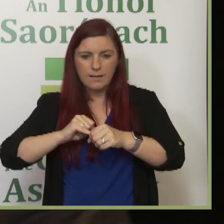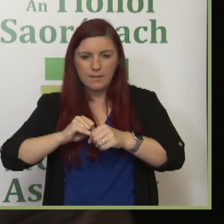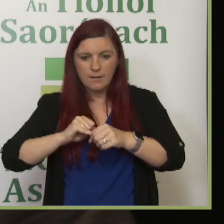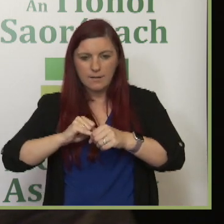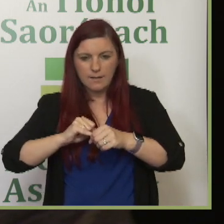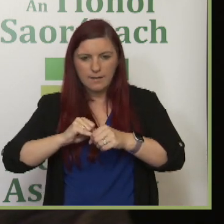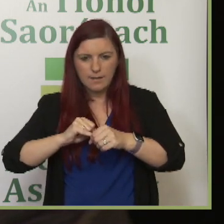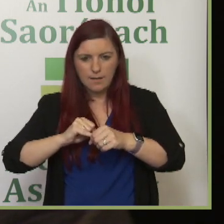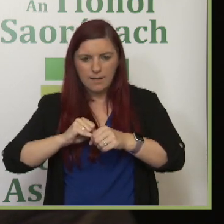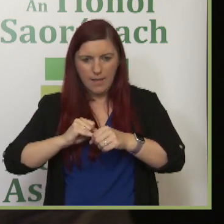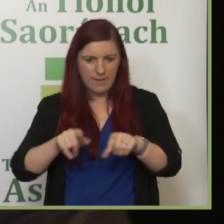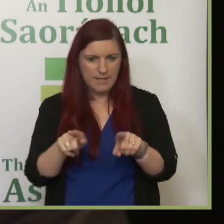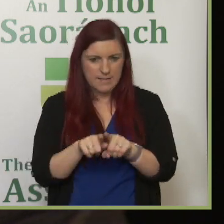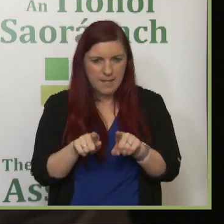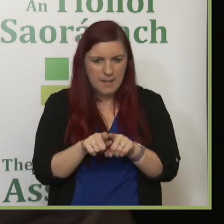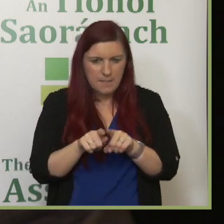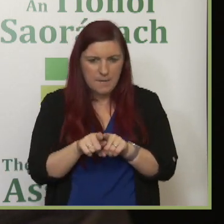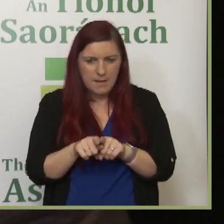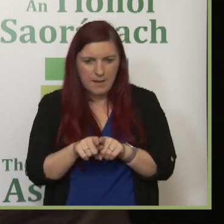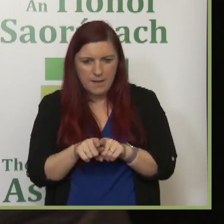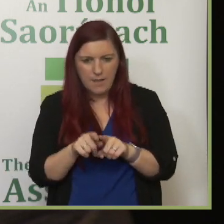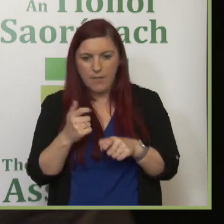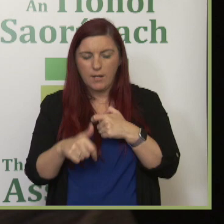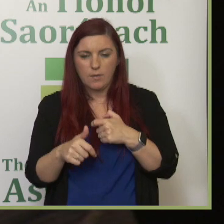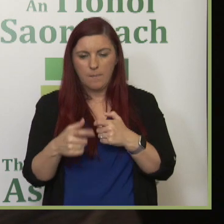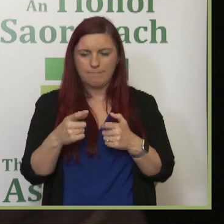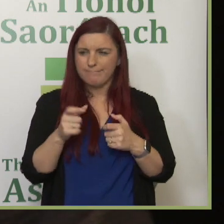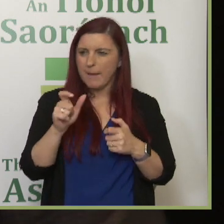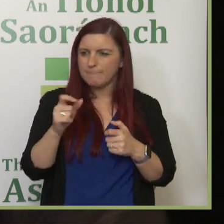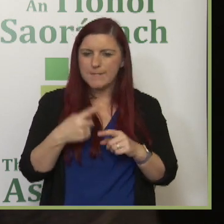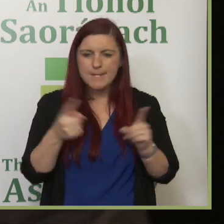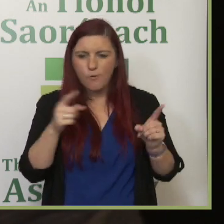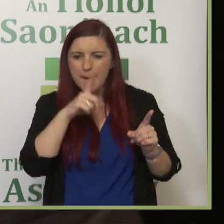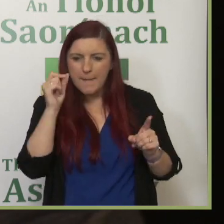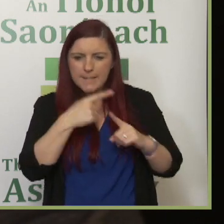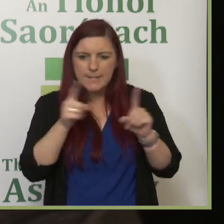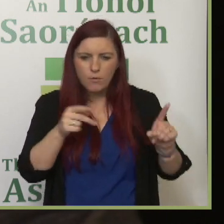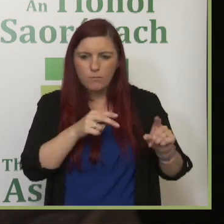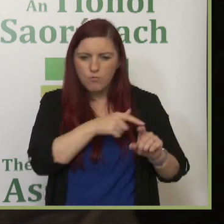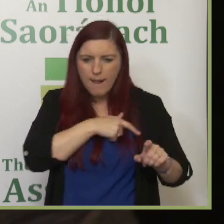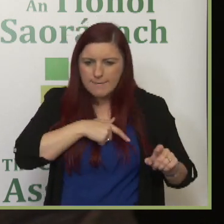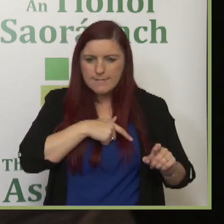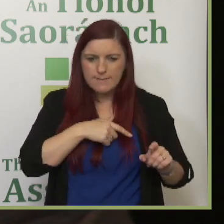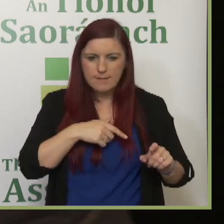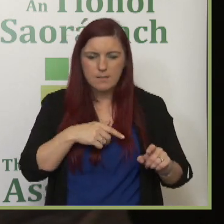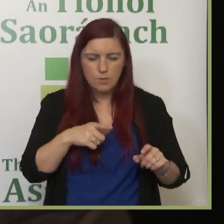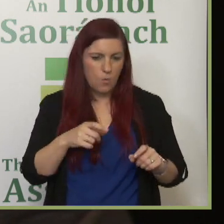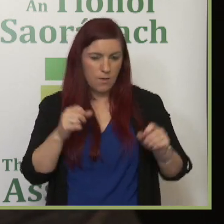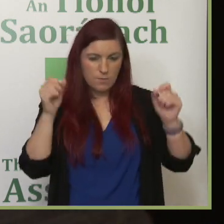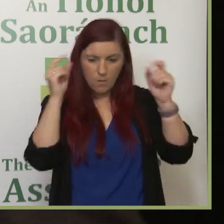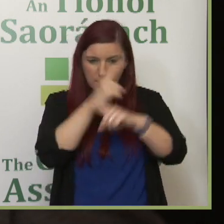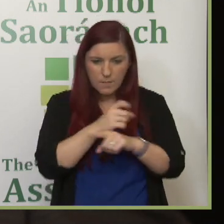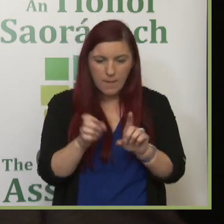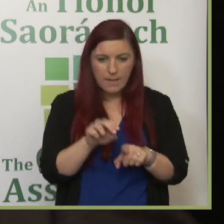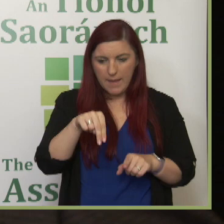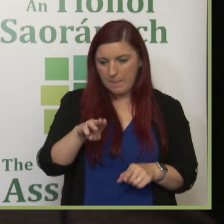on the drug market and used alongside more traditional drugs of use. And we're also seeing much greater regulatory complexity. We saw that with the NPS